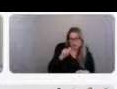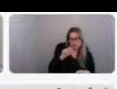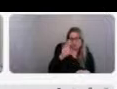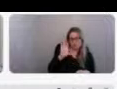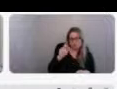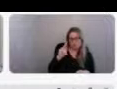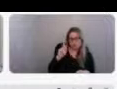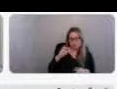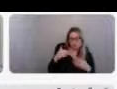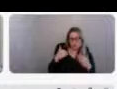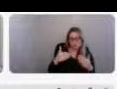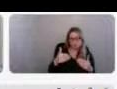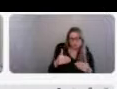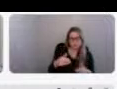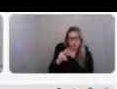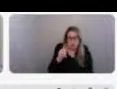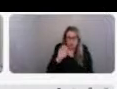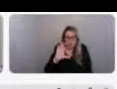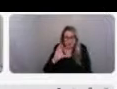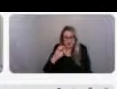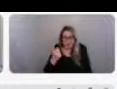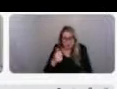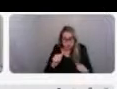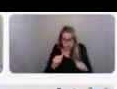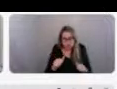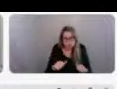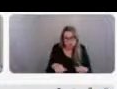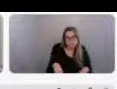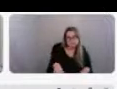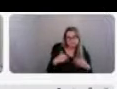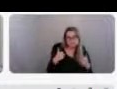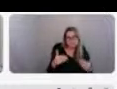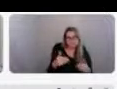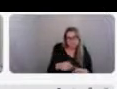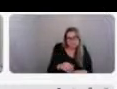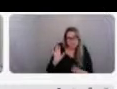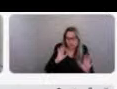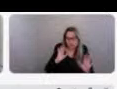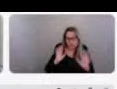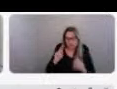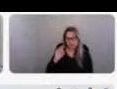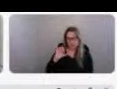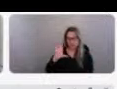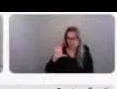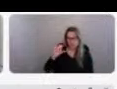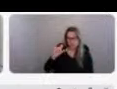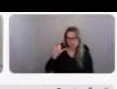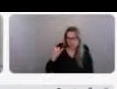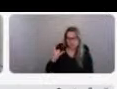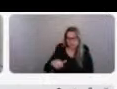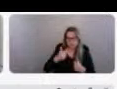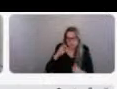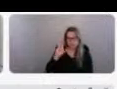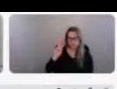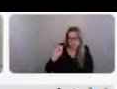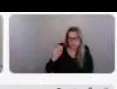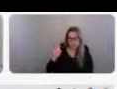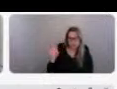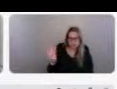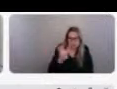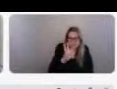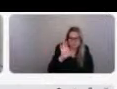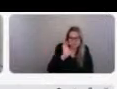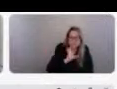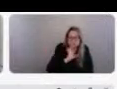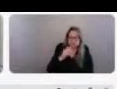um nick is trying to speak oh i'm sorry mr collins please proceed okay hi my name is nick collins i live in albatuki just west of chandler since